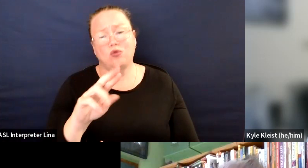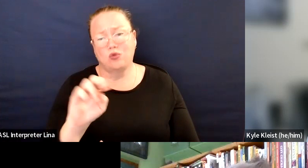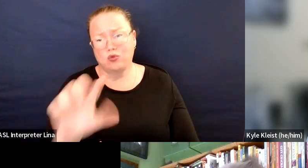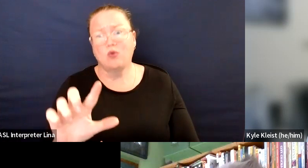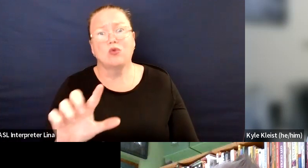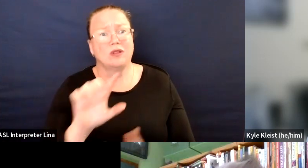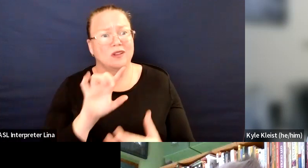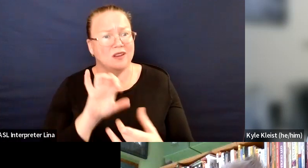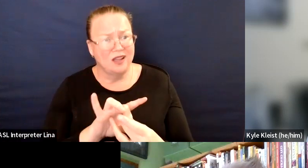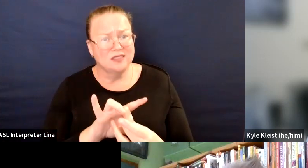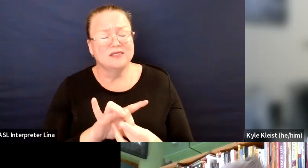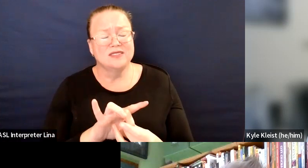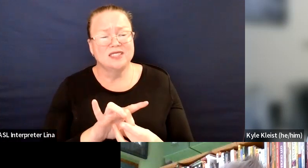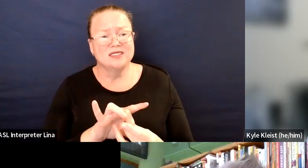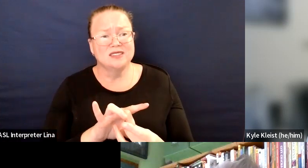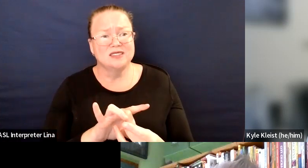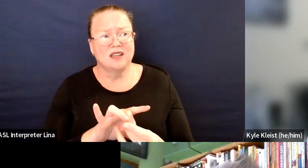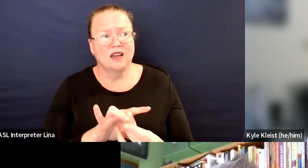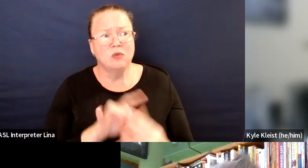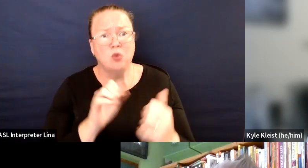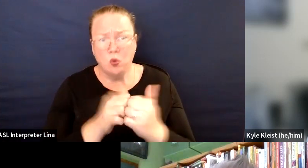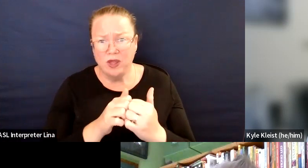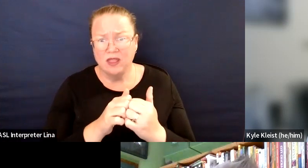rural connectedness with